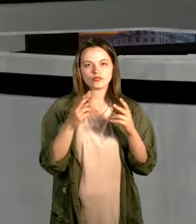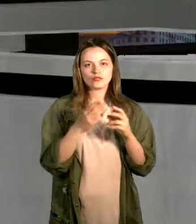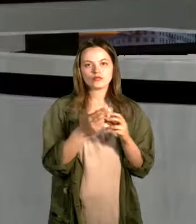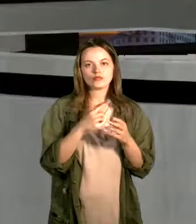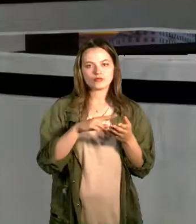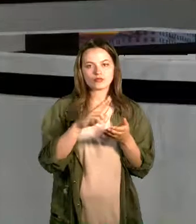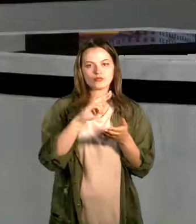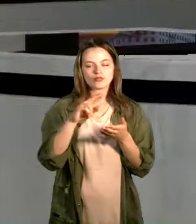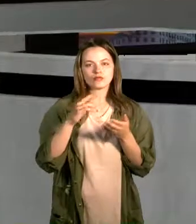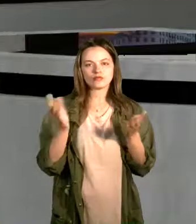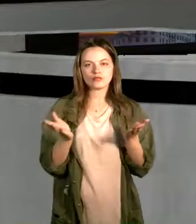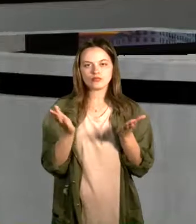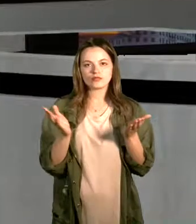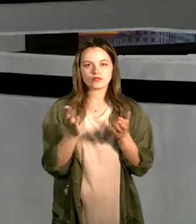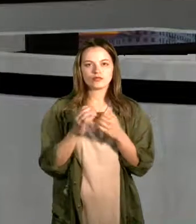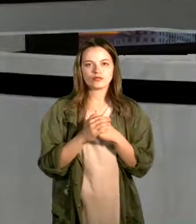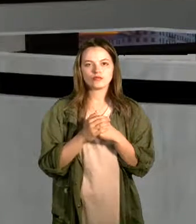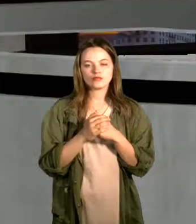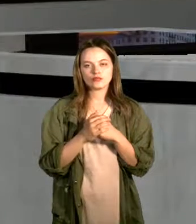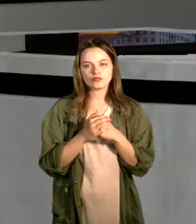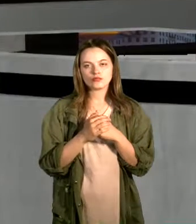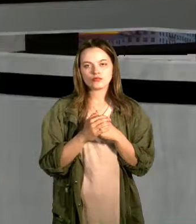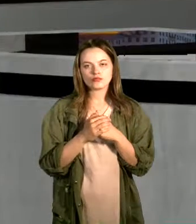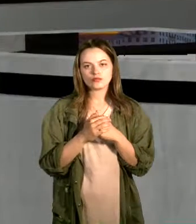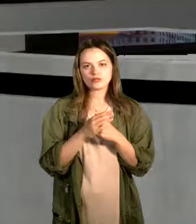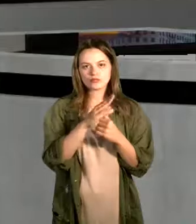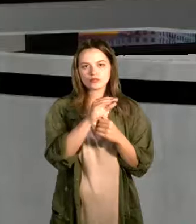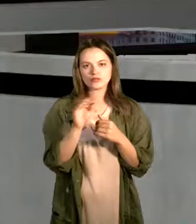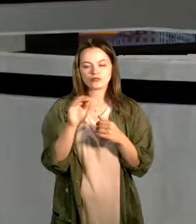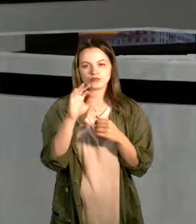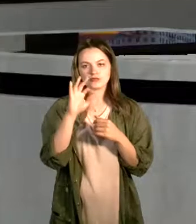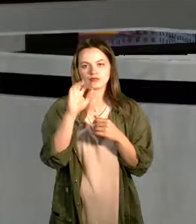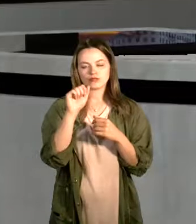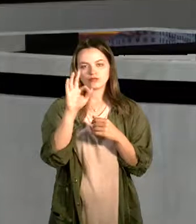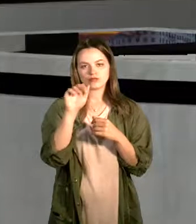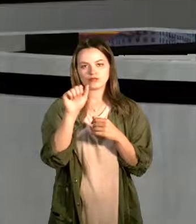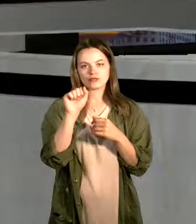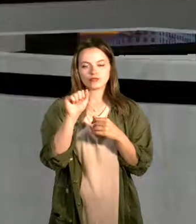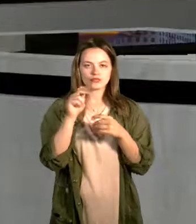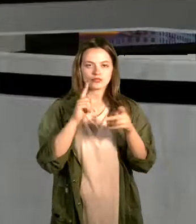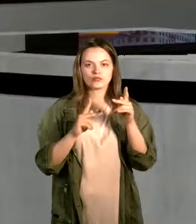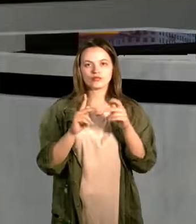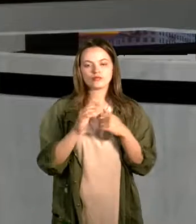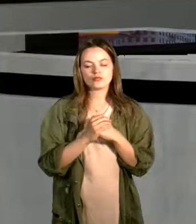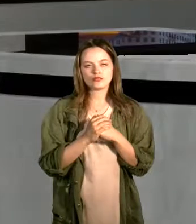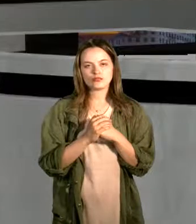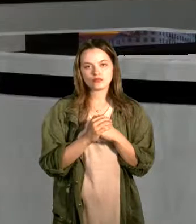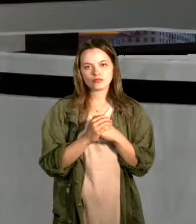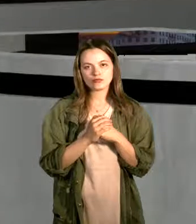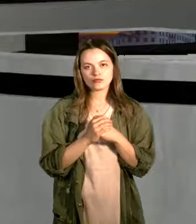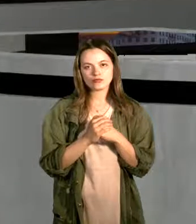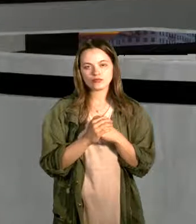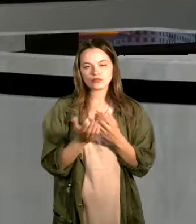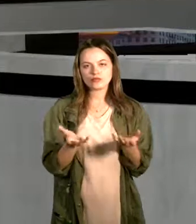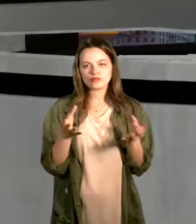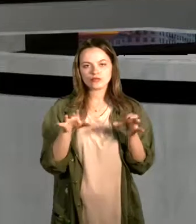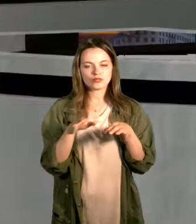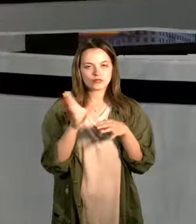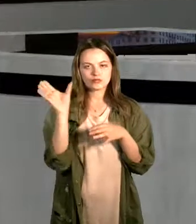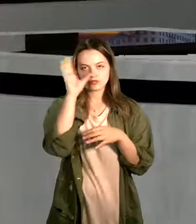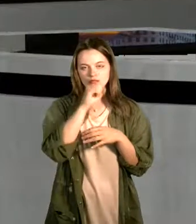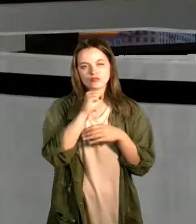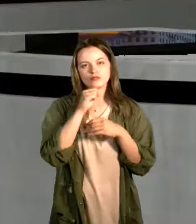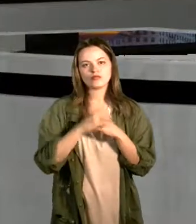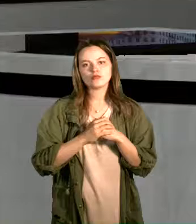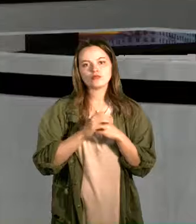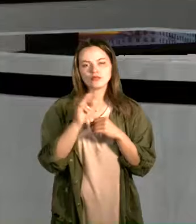Lafayette, Westchester, and LTRIC will be here, along with financial aid experts and a college interviewer from MIT. You do not want to miss this.